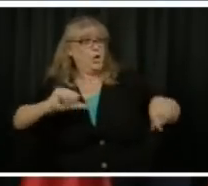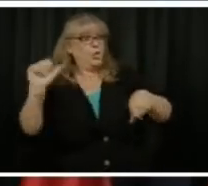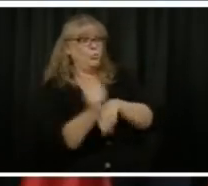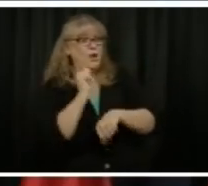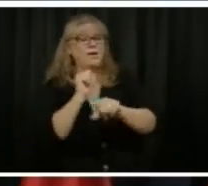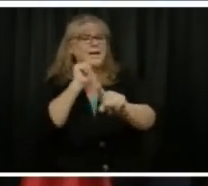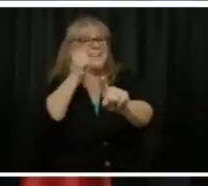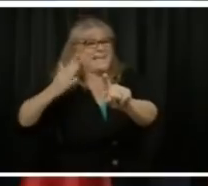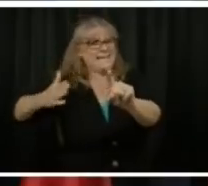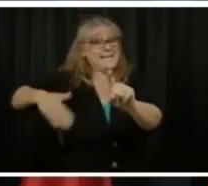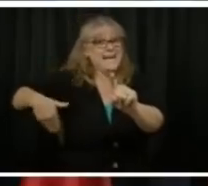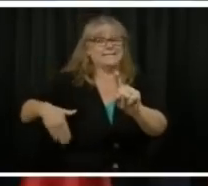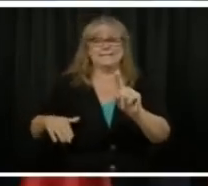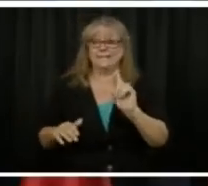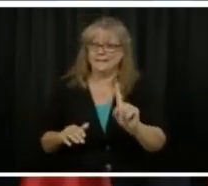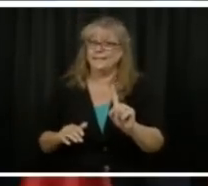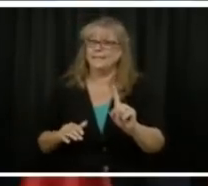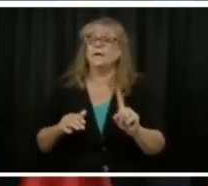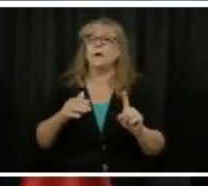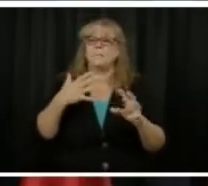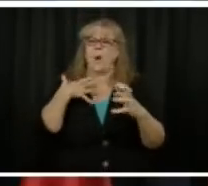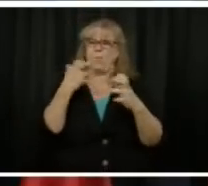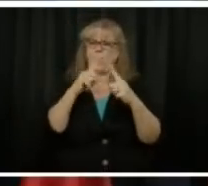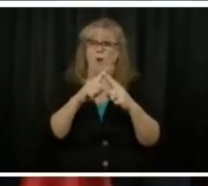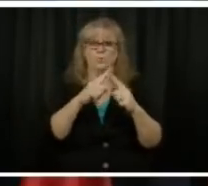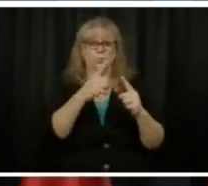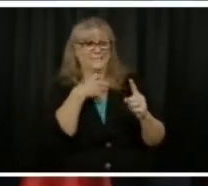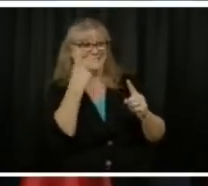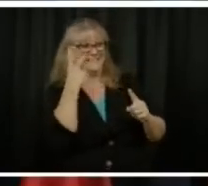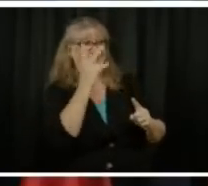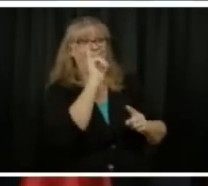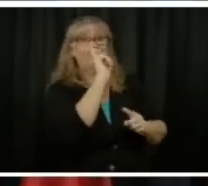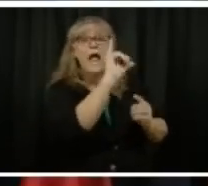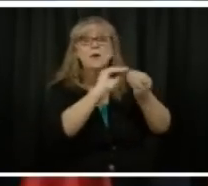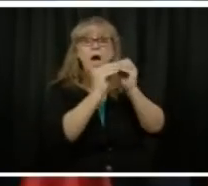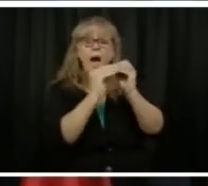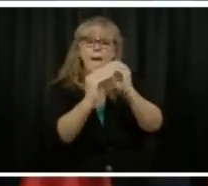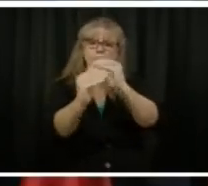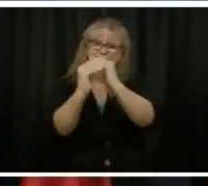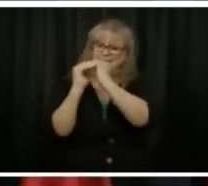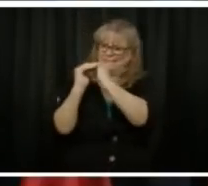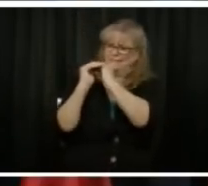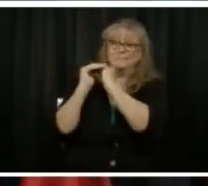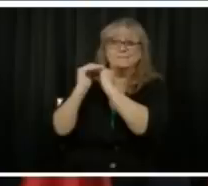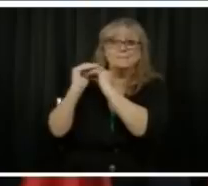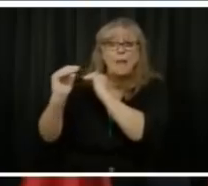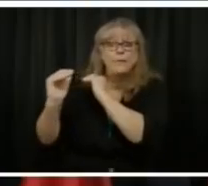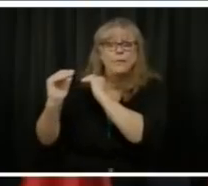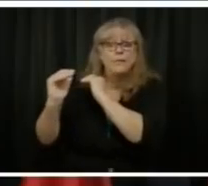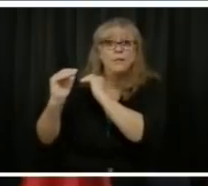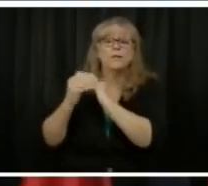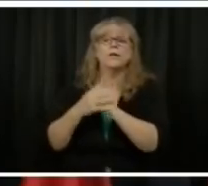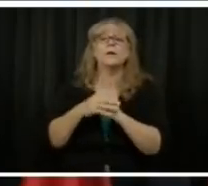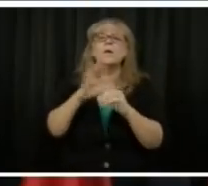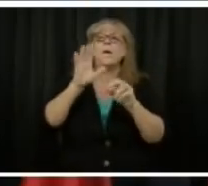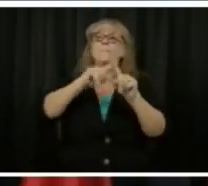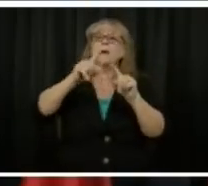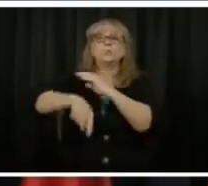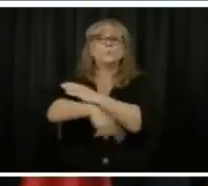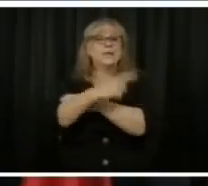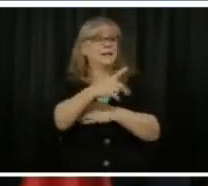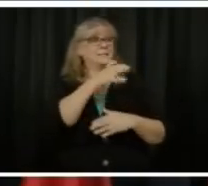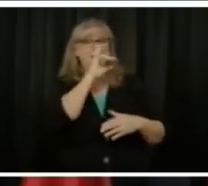us that we could stay exactly where we are for several months, we would be in good shape. The problem is it's nearly doubled in the last 2 weeks. And